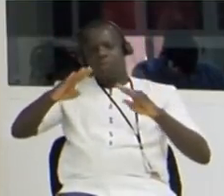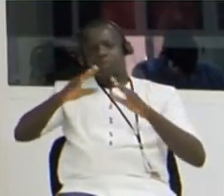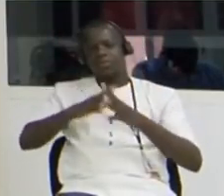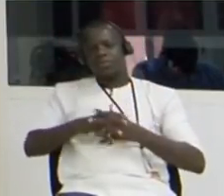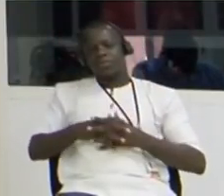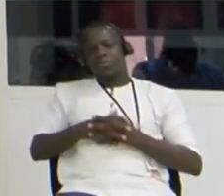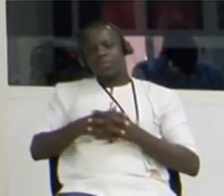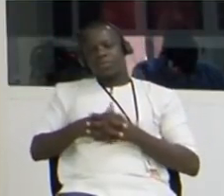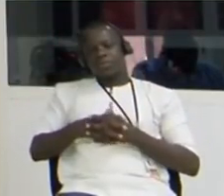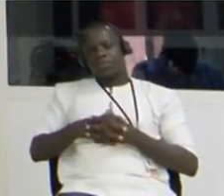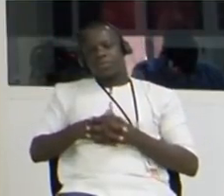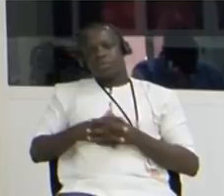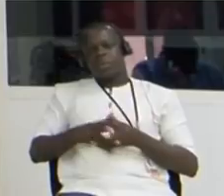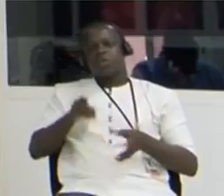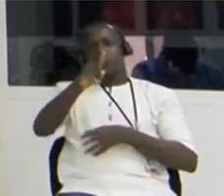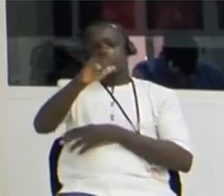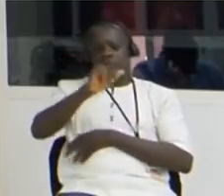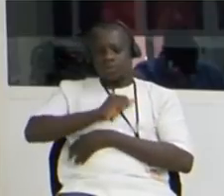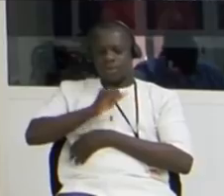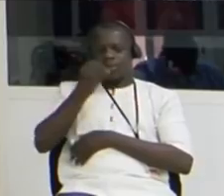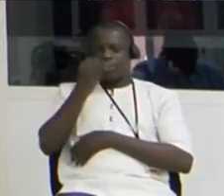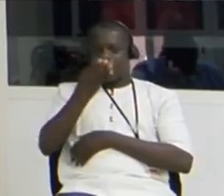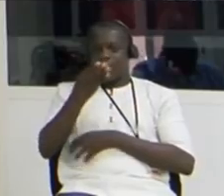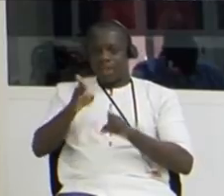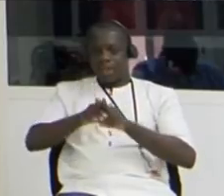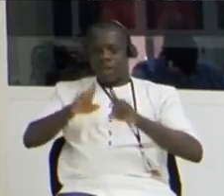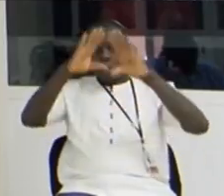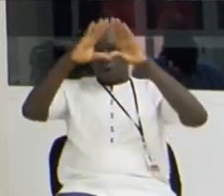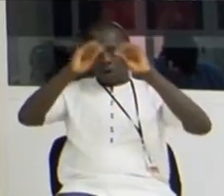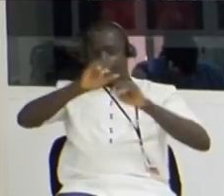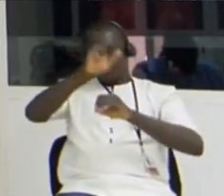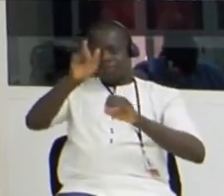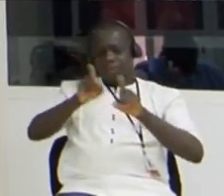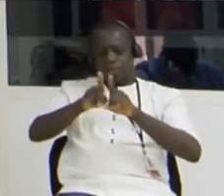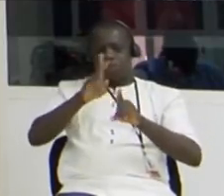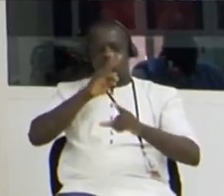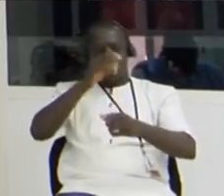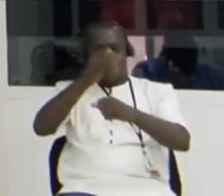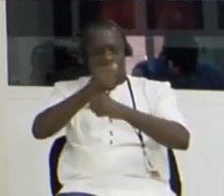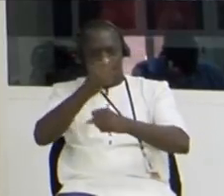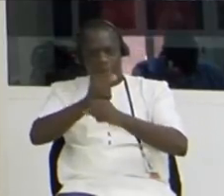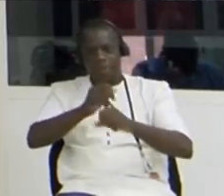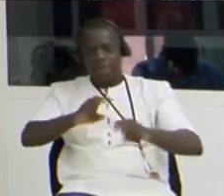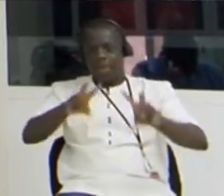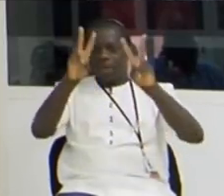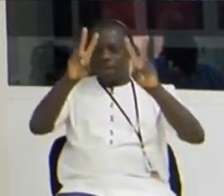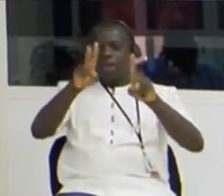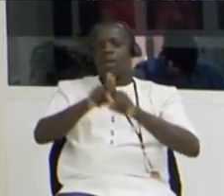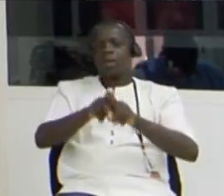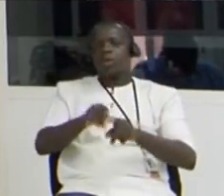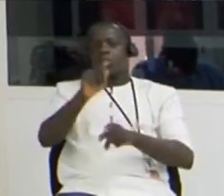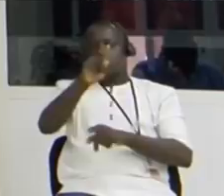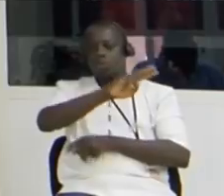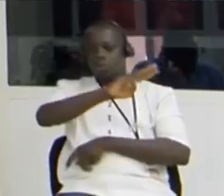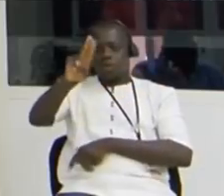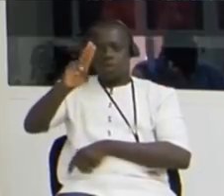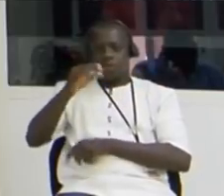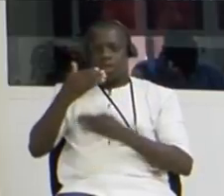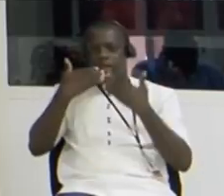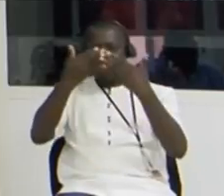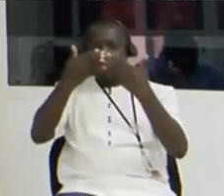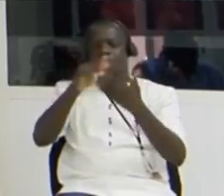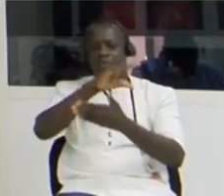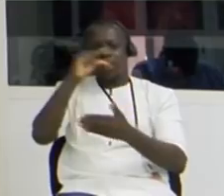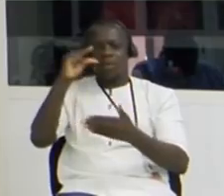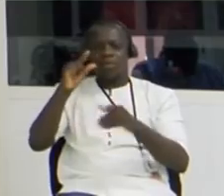And you've mentioned the protocol officers as well that used to deal with some of these girls. You haven't mentioned them. Can you give us the names?